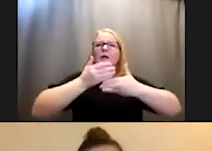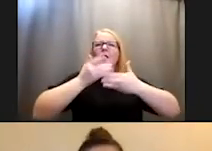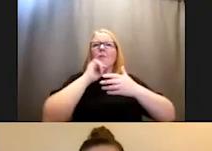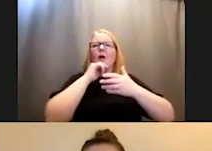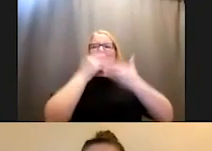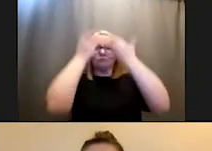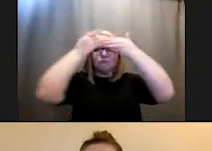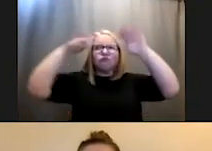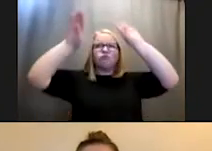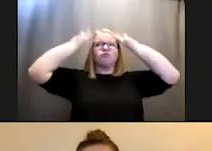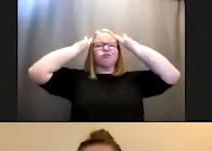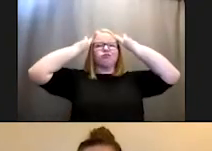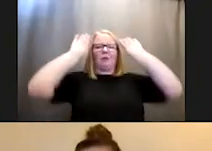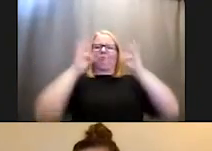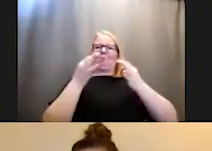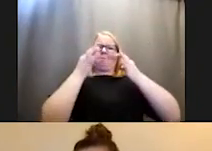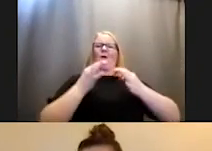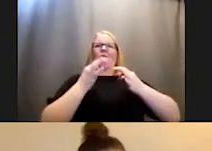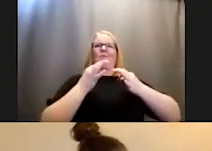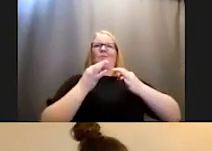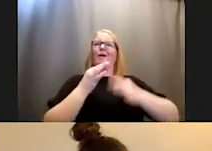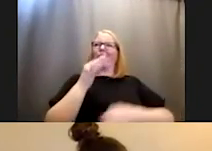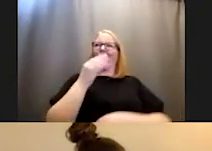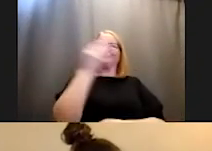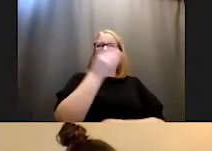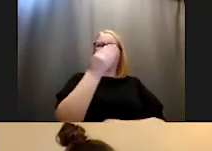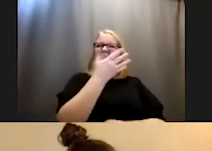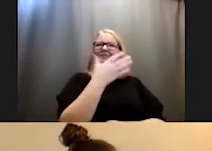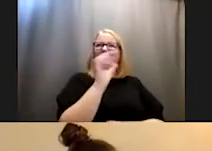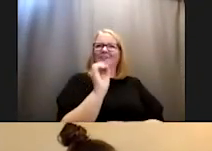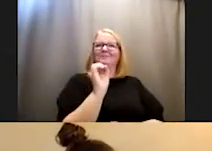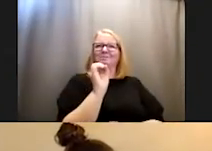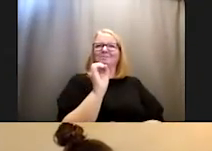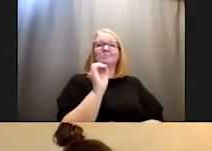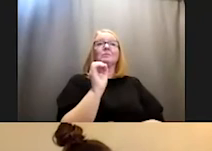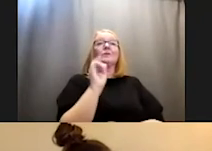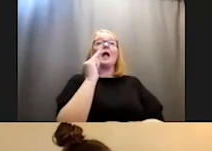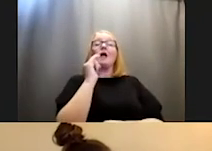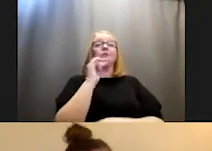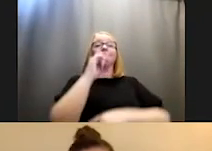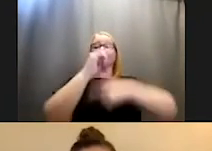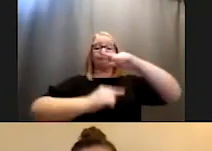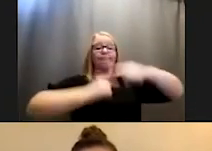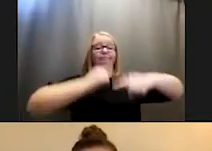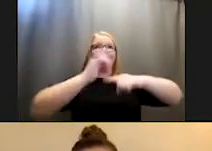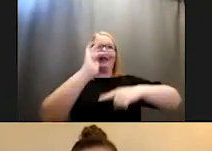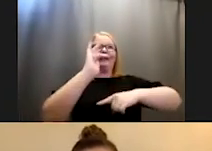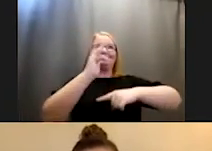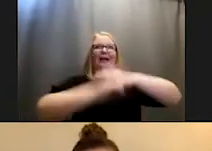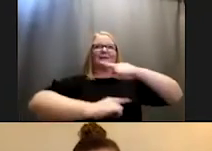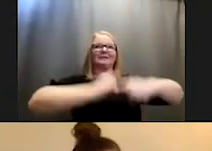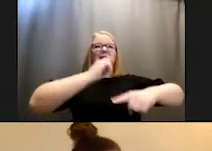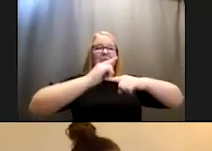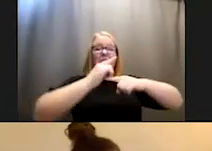hair. This was the predominant look of the 1950s. If we fast forward 10 years, so again, these are John